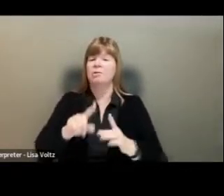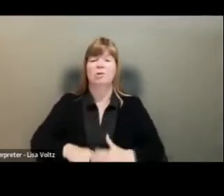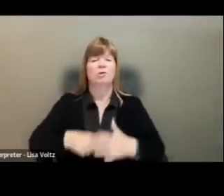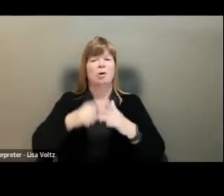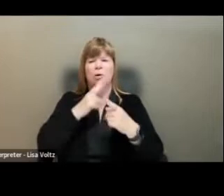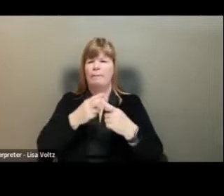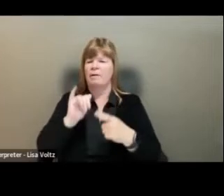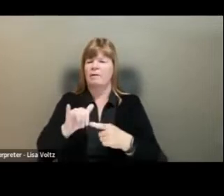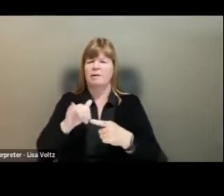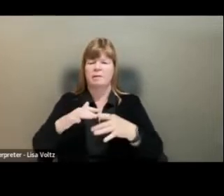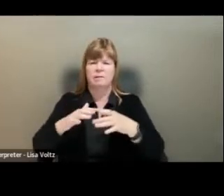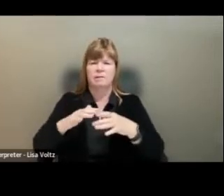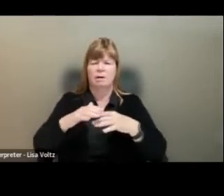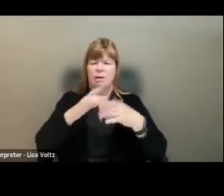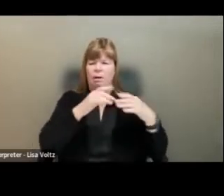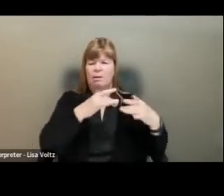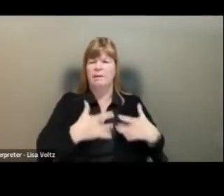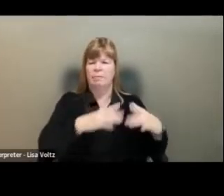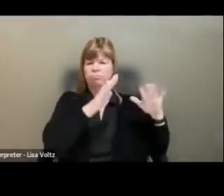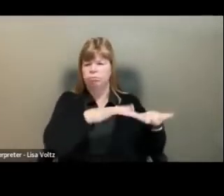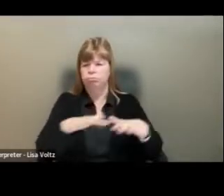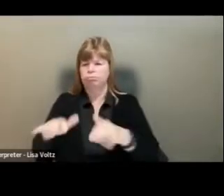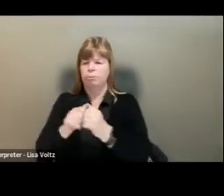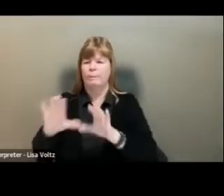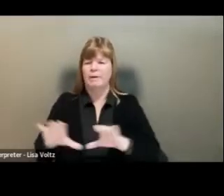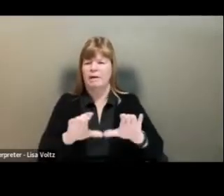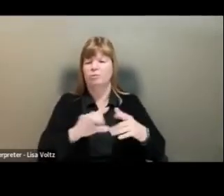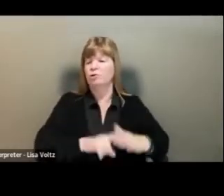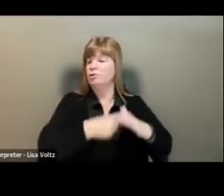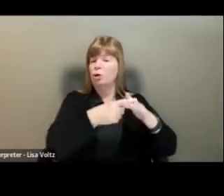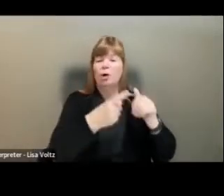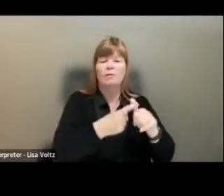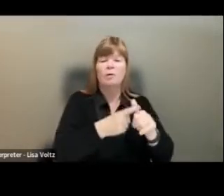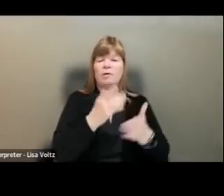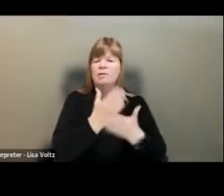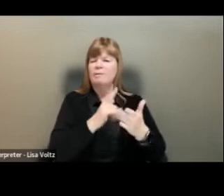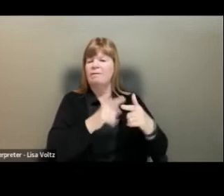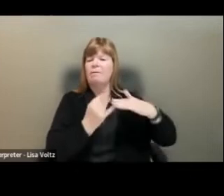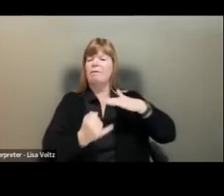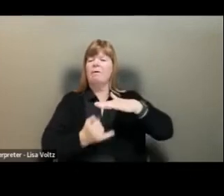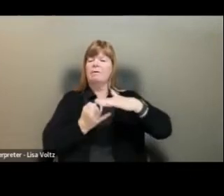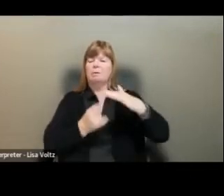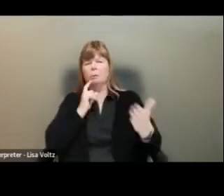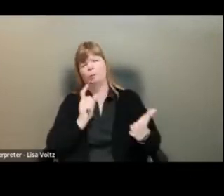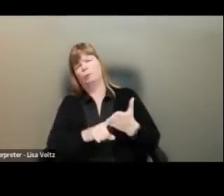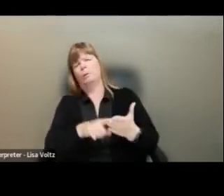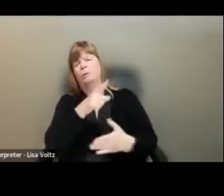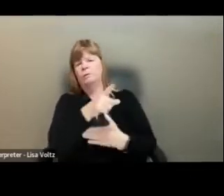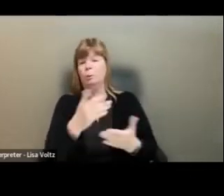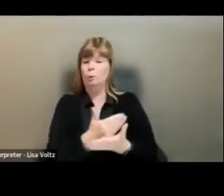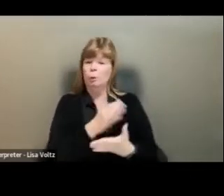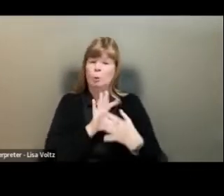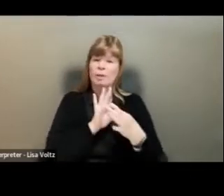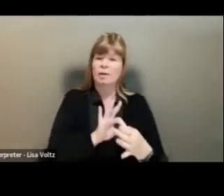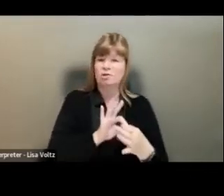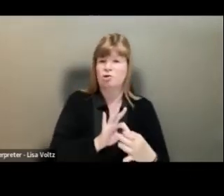web of coercive behaviors, begins with things like some of that isolation where we see somebody is in a new relationship